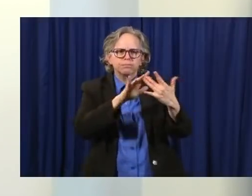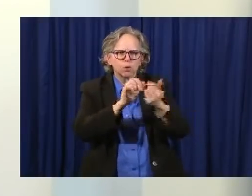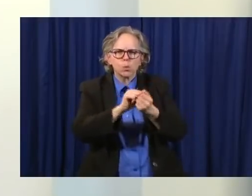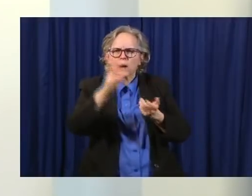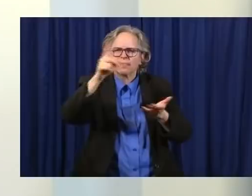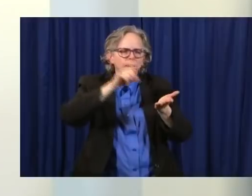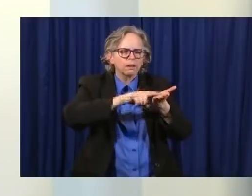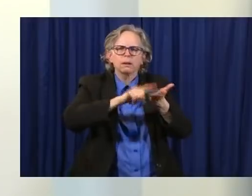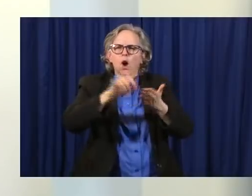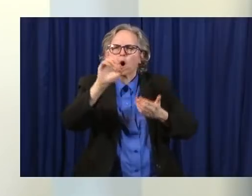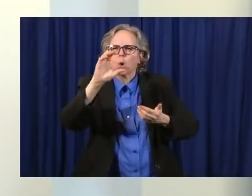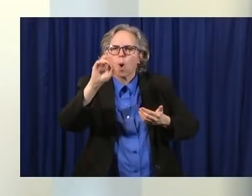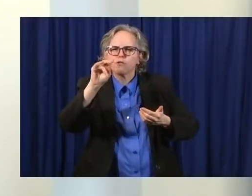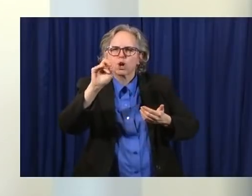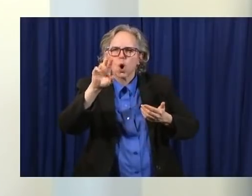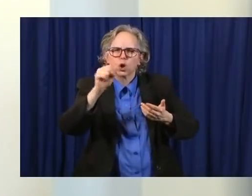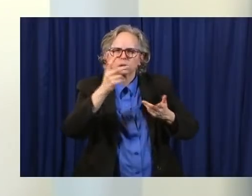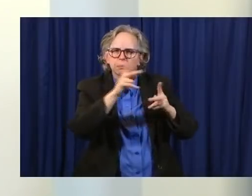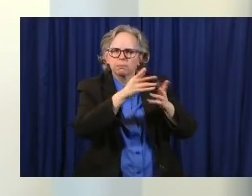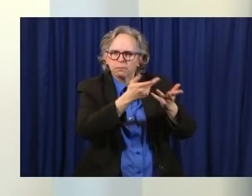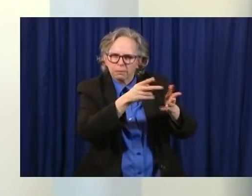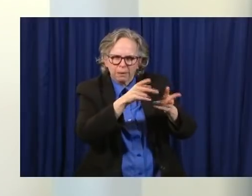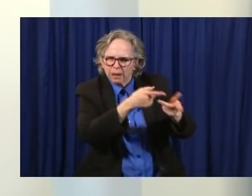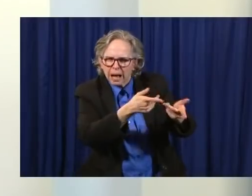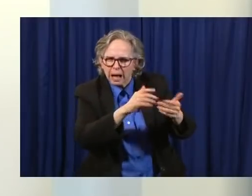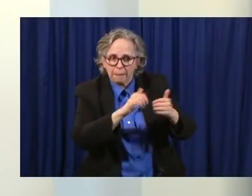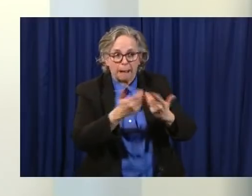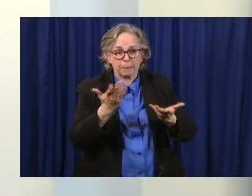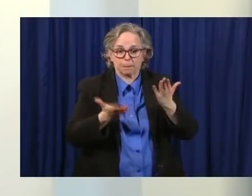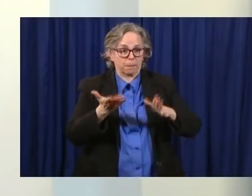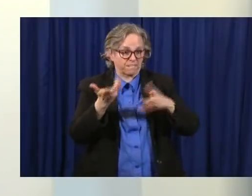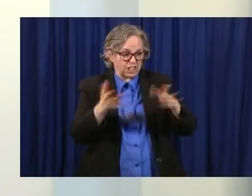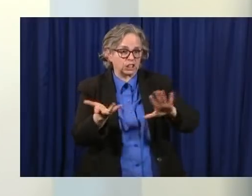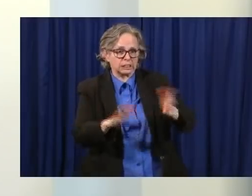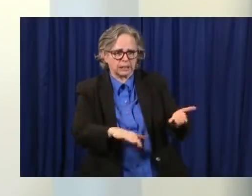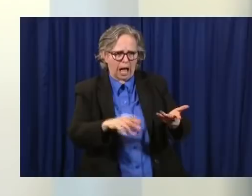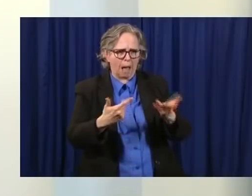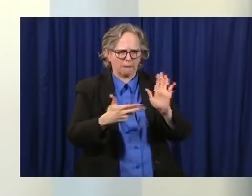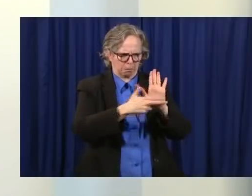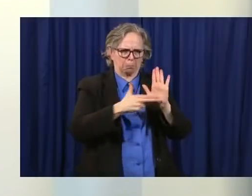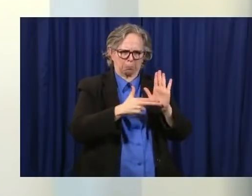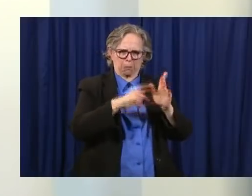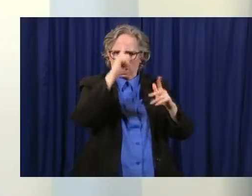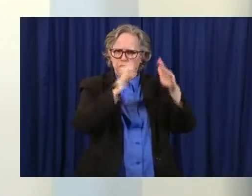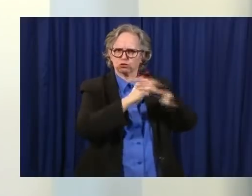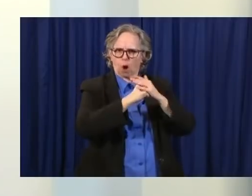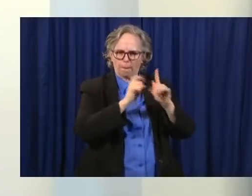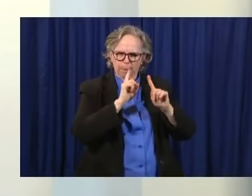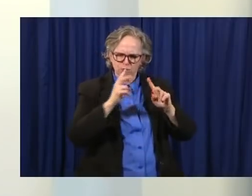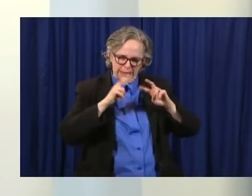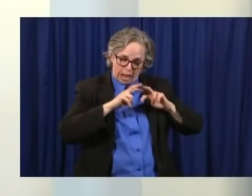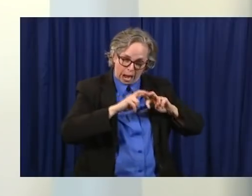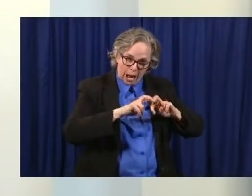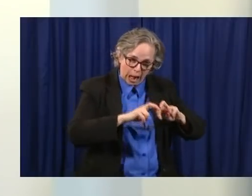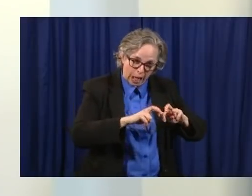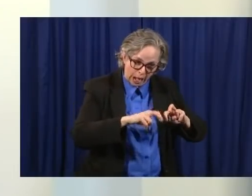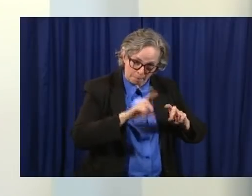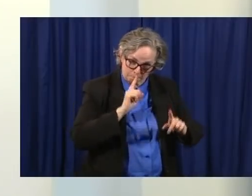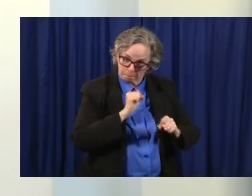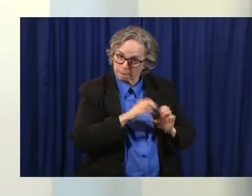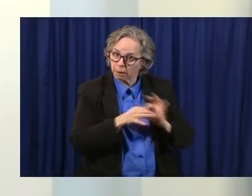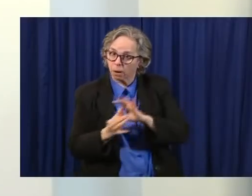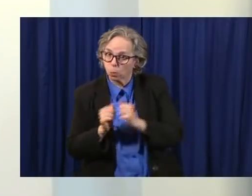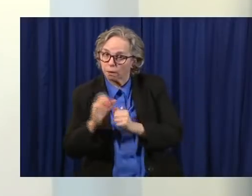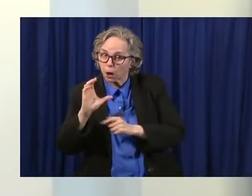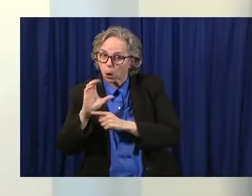die. It might be put on their death certificate, stroke, but we don't know if they've been tested for COVID. And so there's a series of